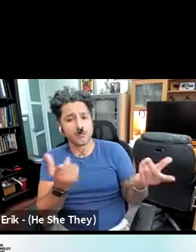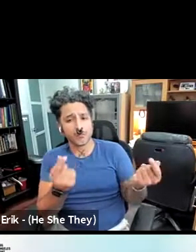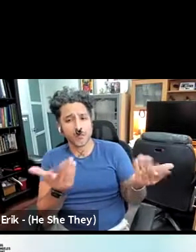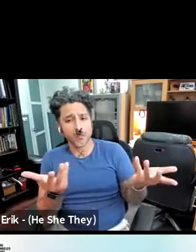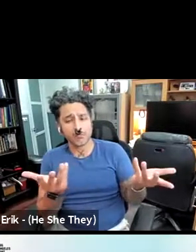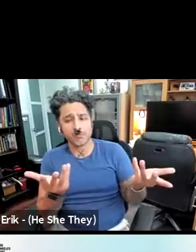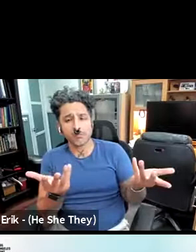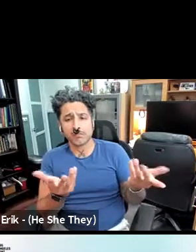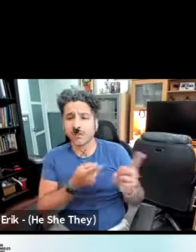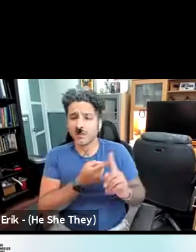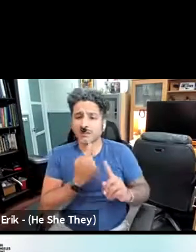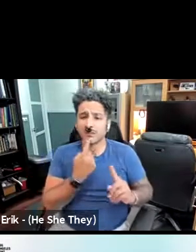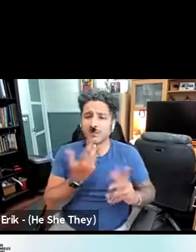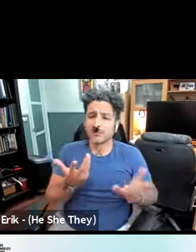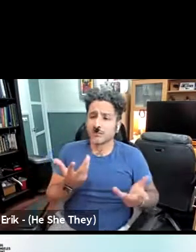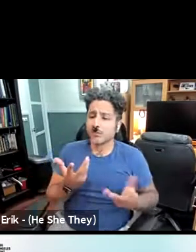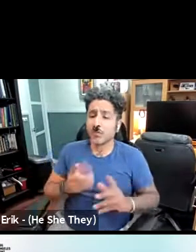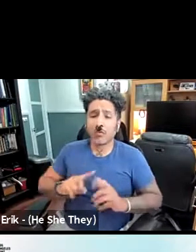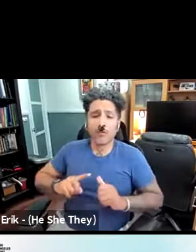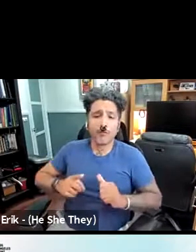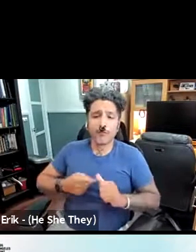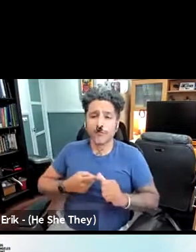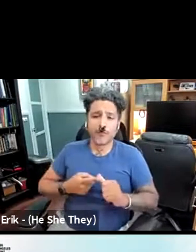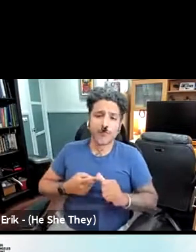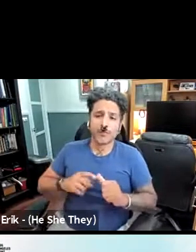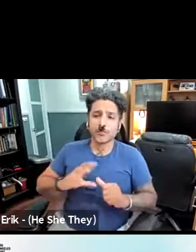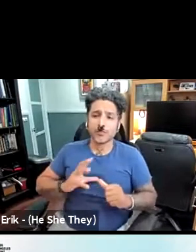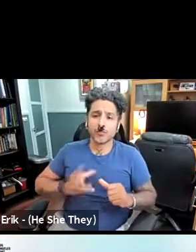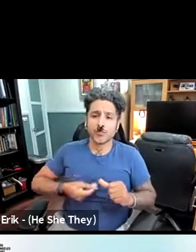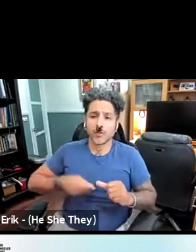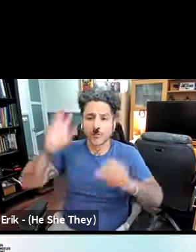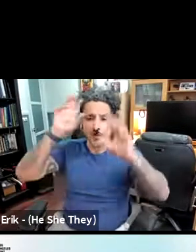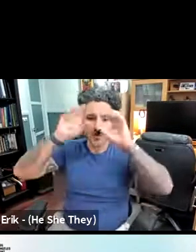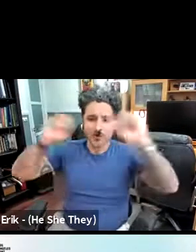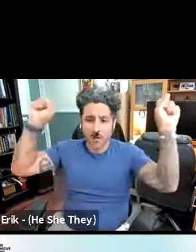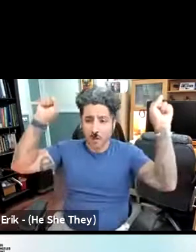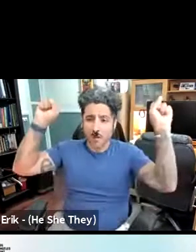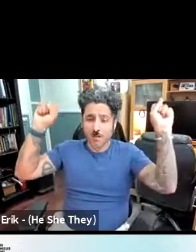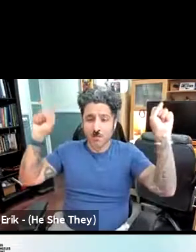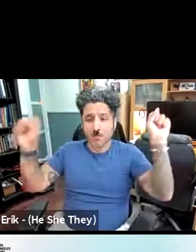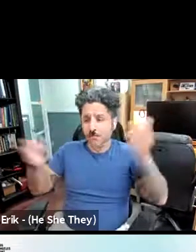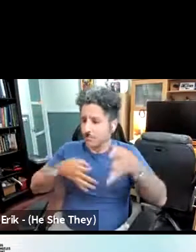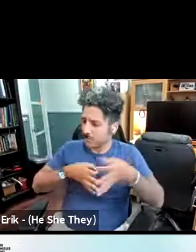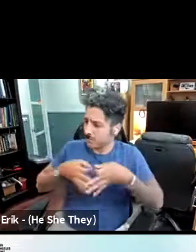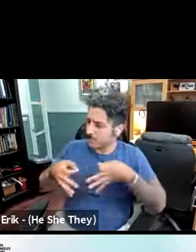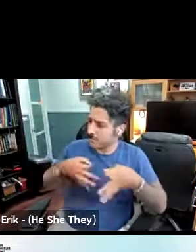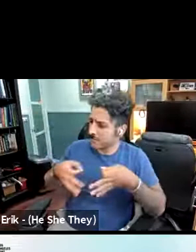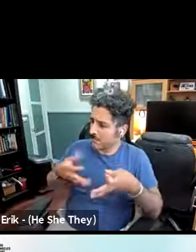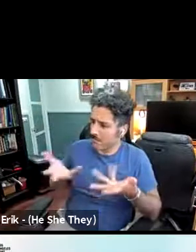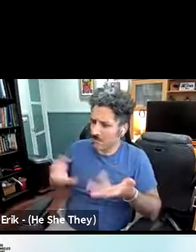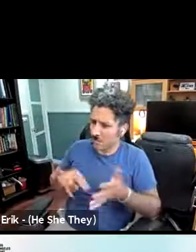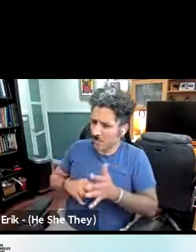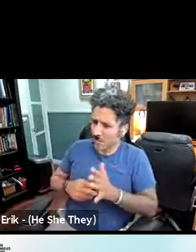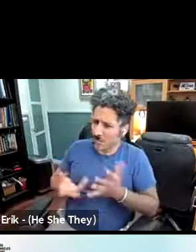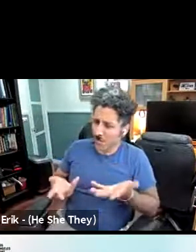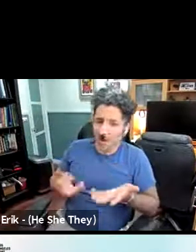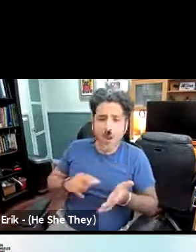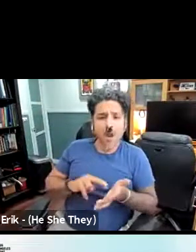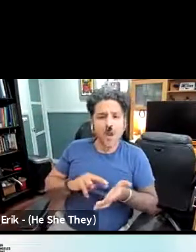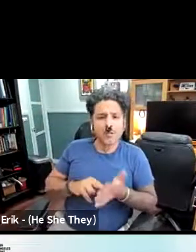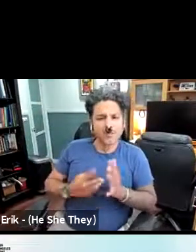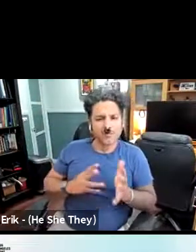be the first transgender president. And they said, well, explain what is